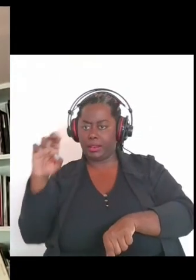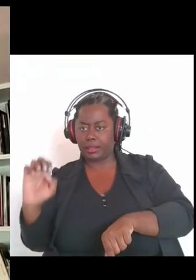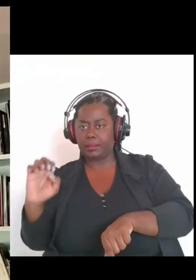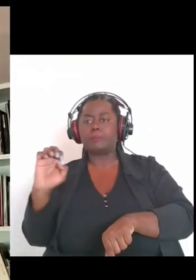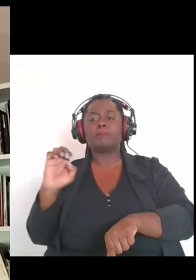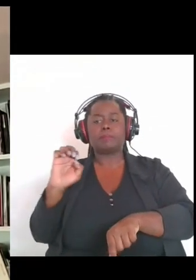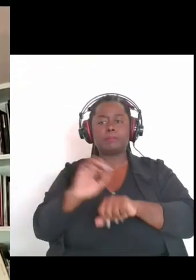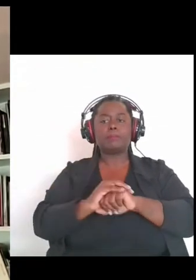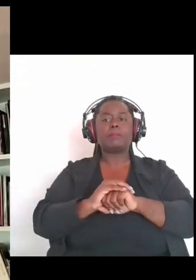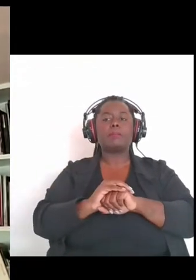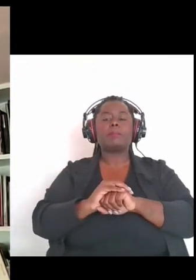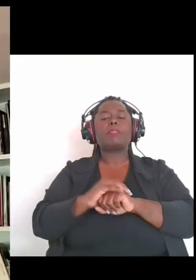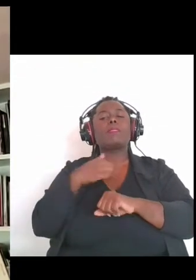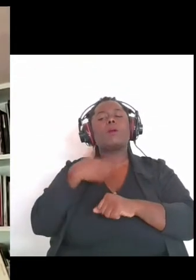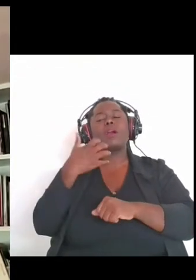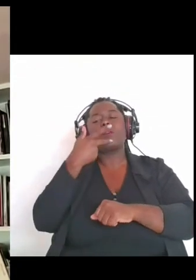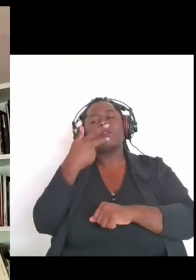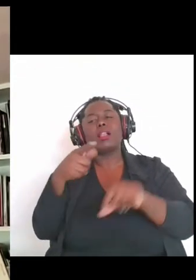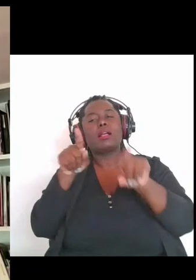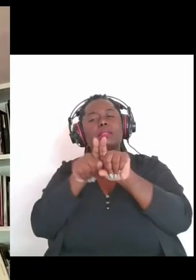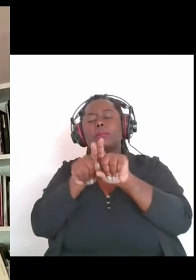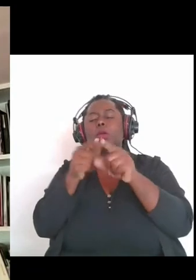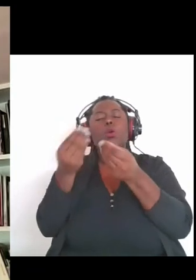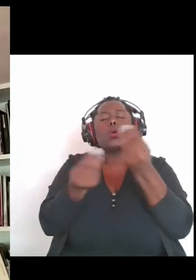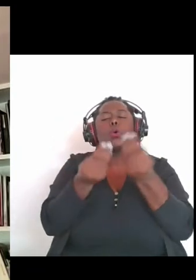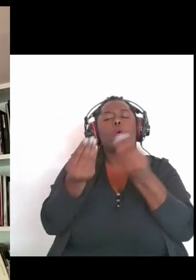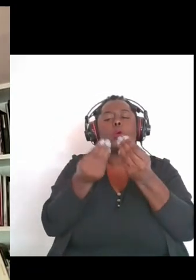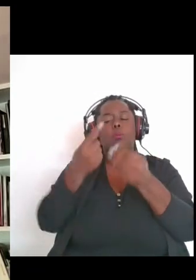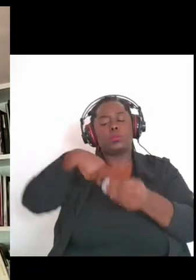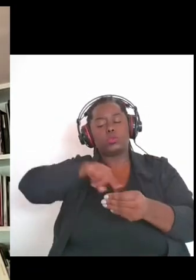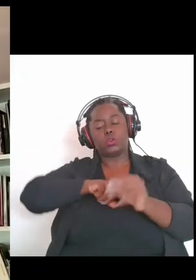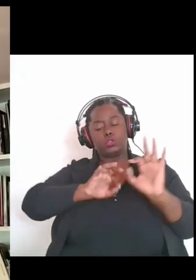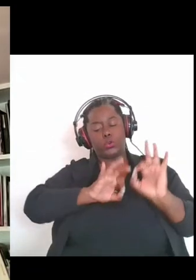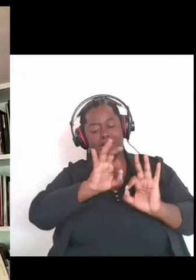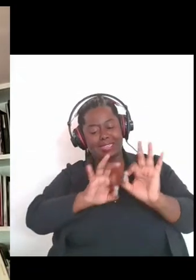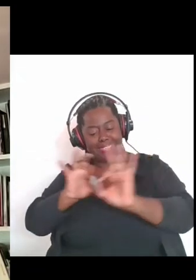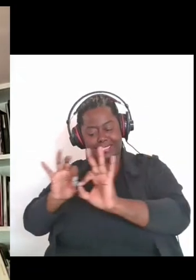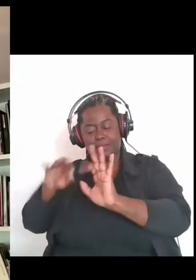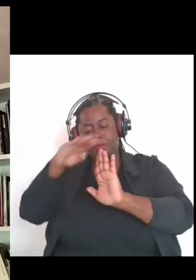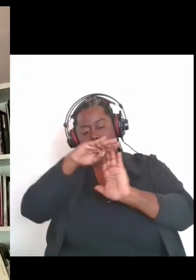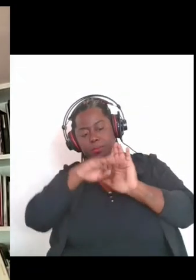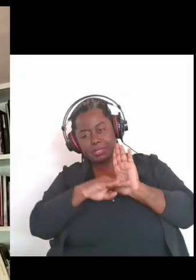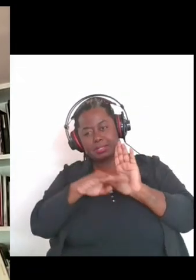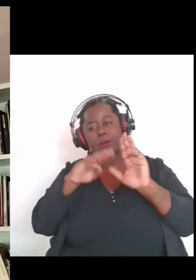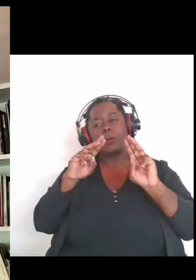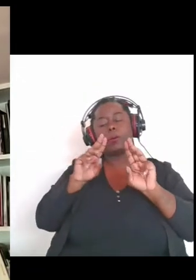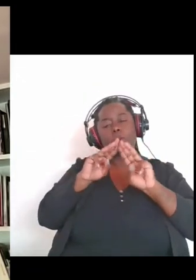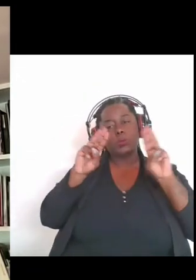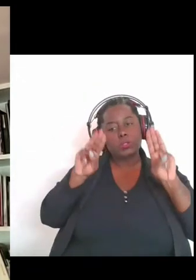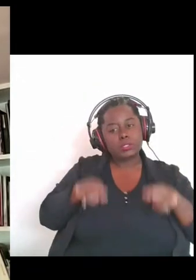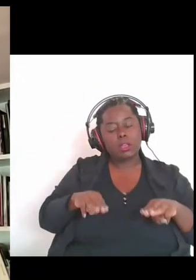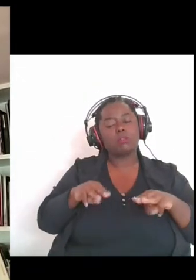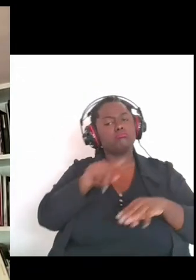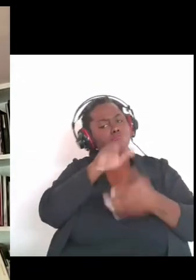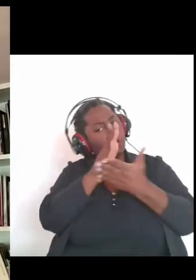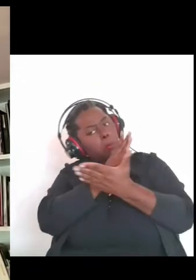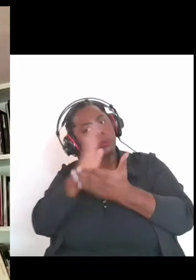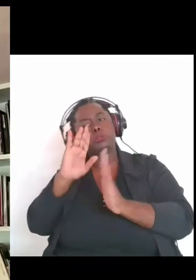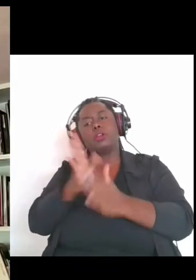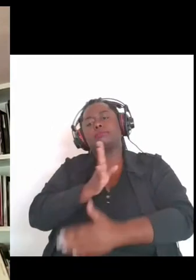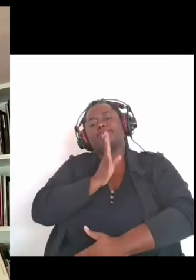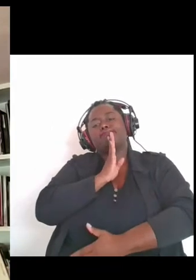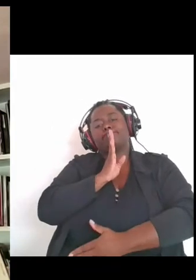so let me tell you how we organize the program of the museum around different queer histories